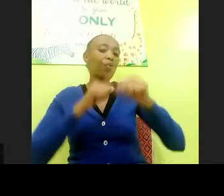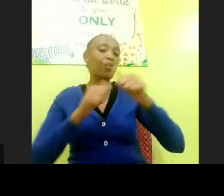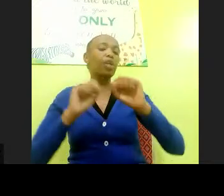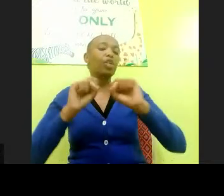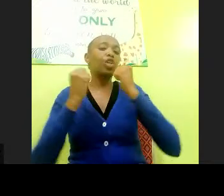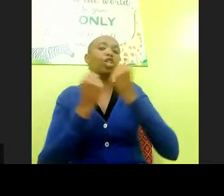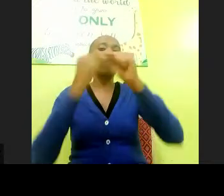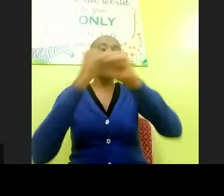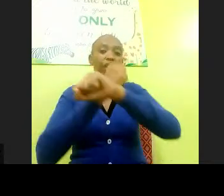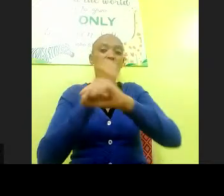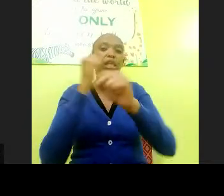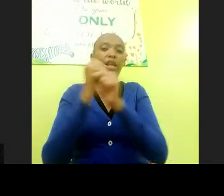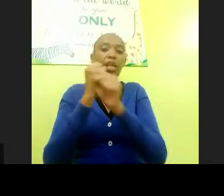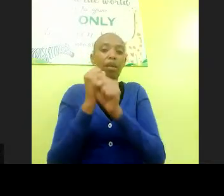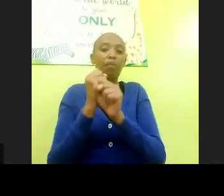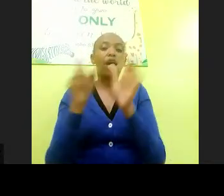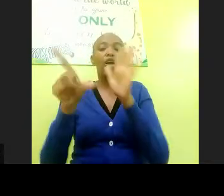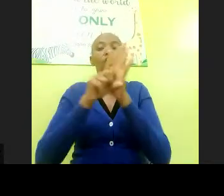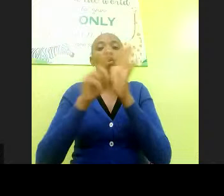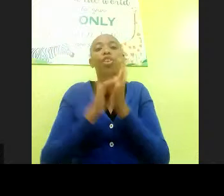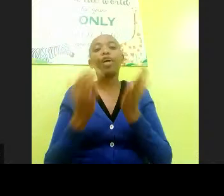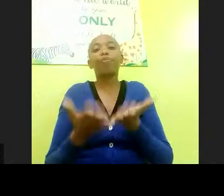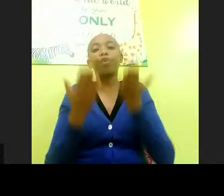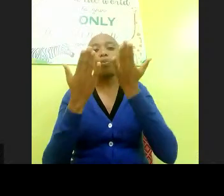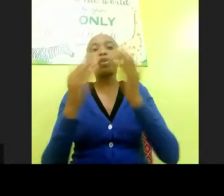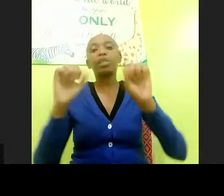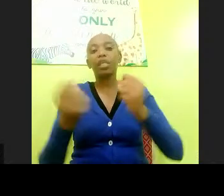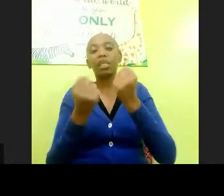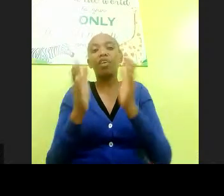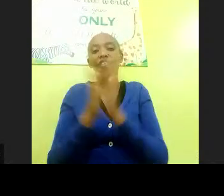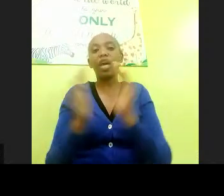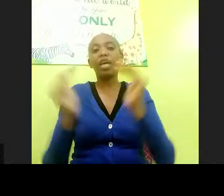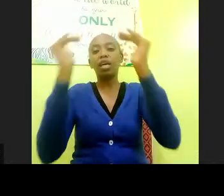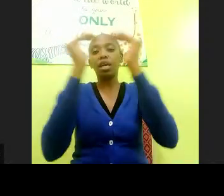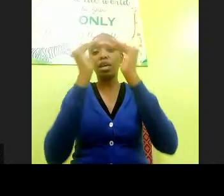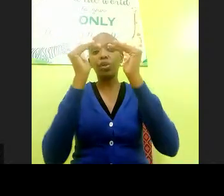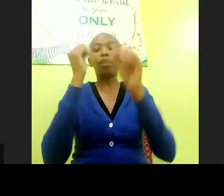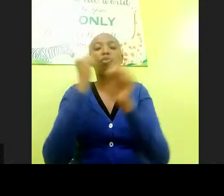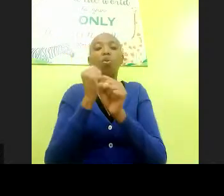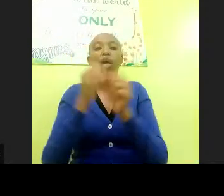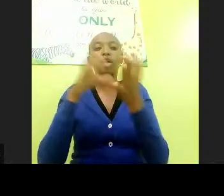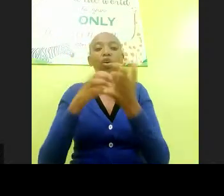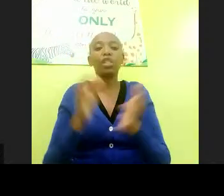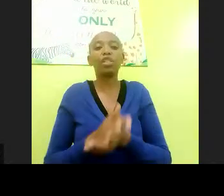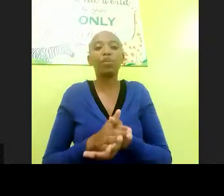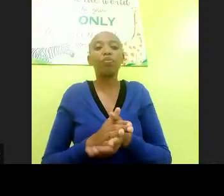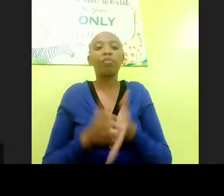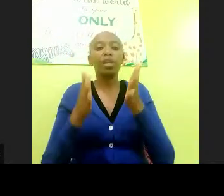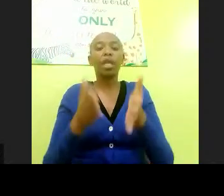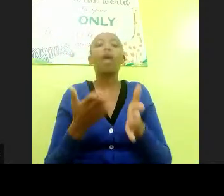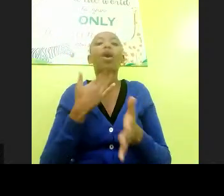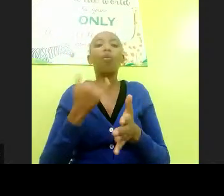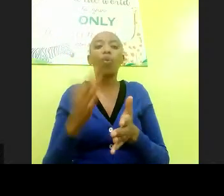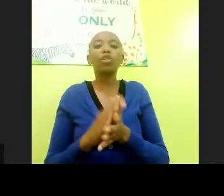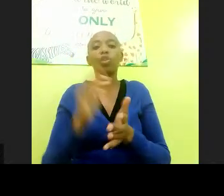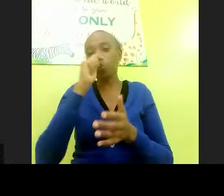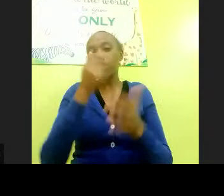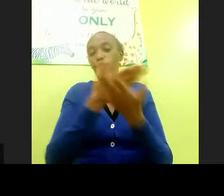and labor laws that promote safe and equitable working conditions. So I really want to wish you